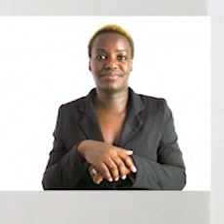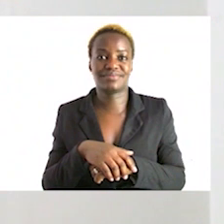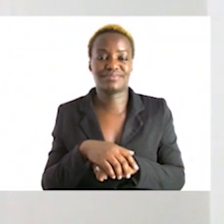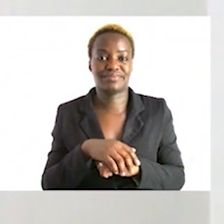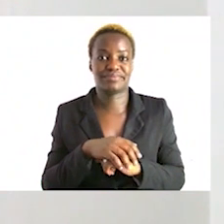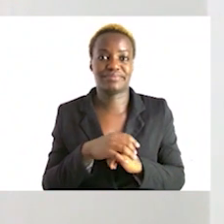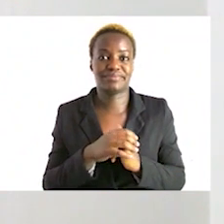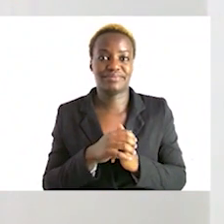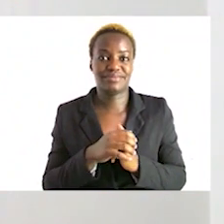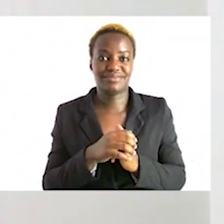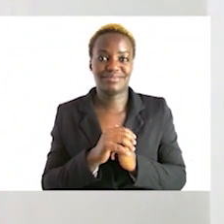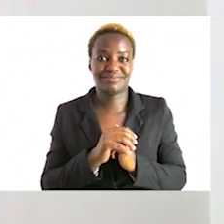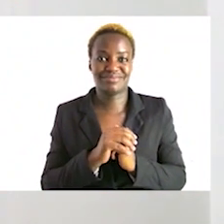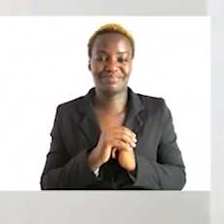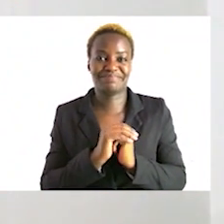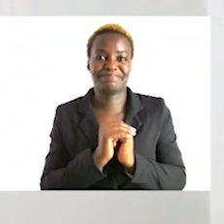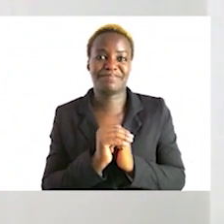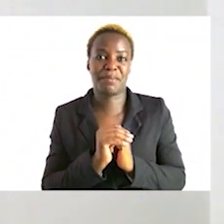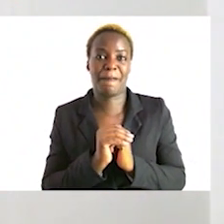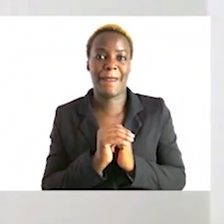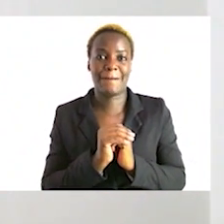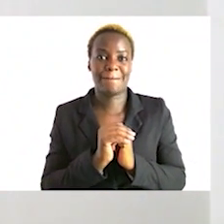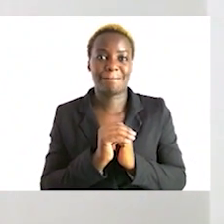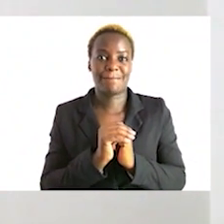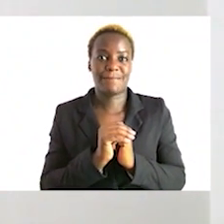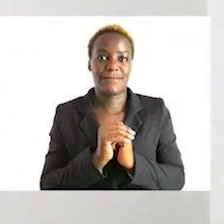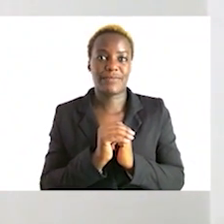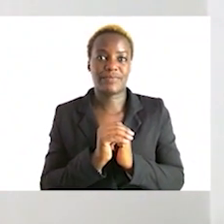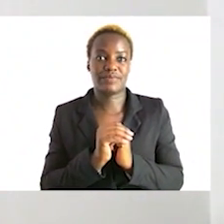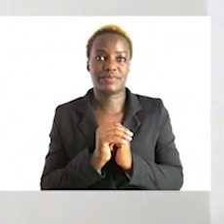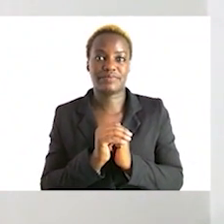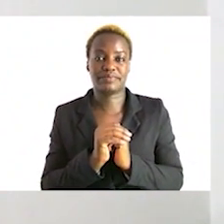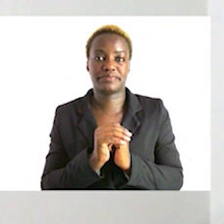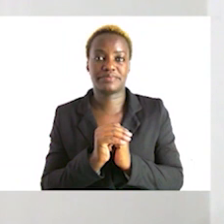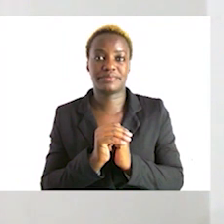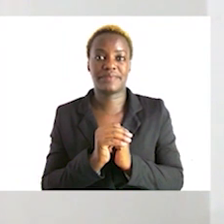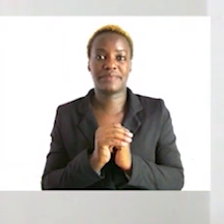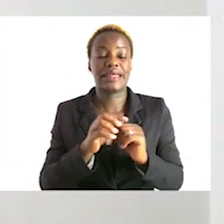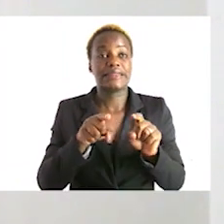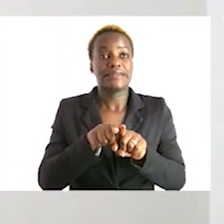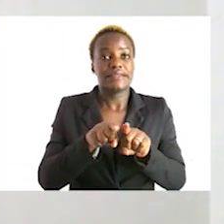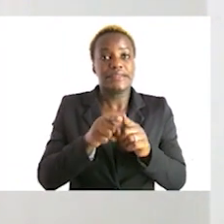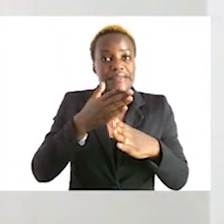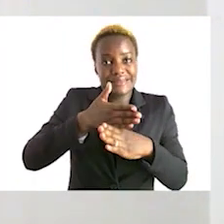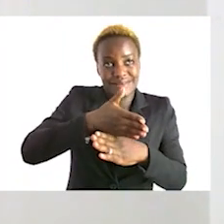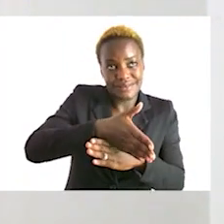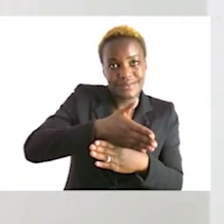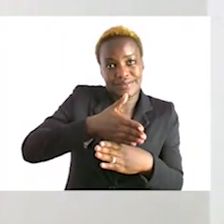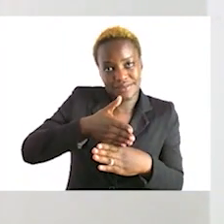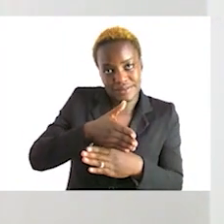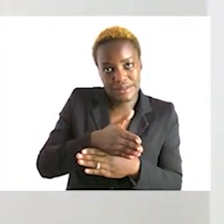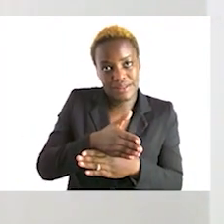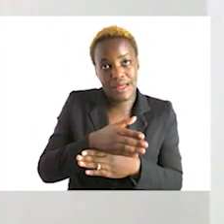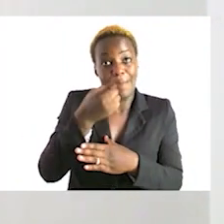Okay, Landra says cut. Nay. But now, what about the silent E? Yeah? Whenever we put,